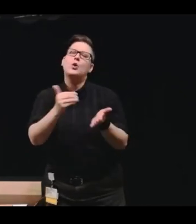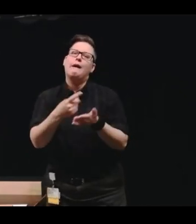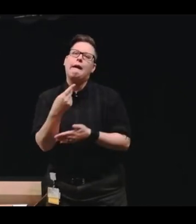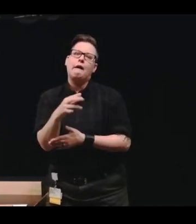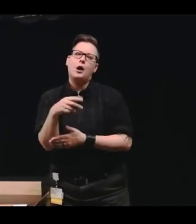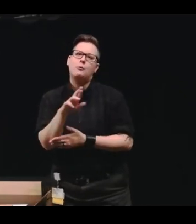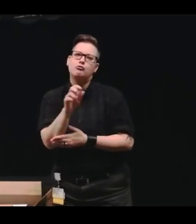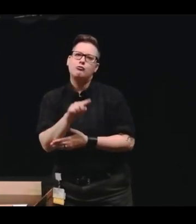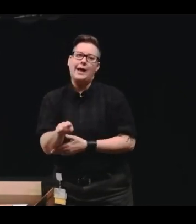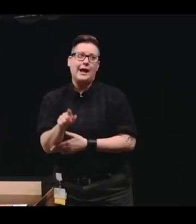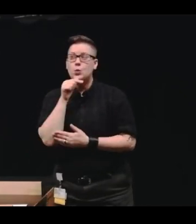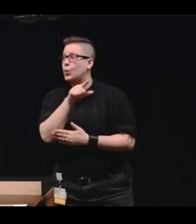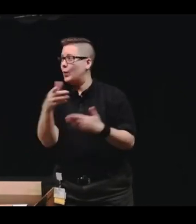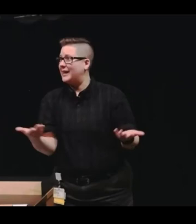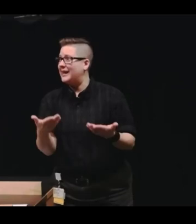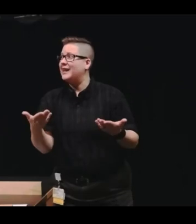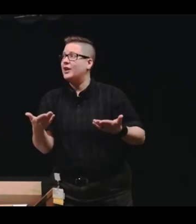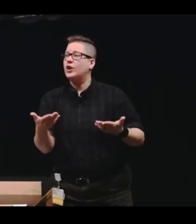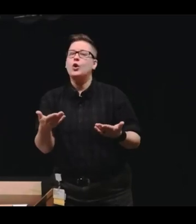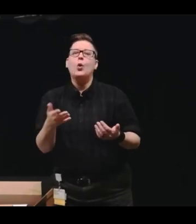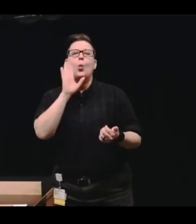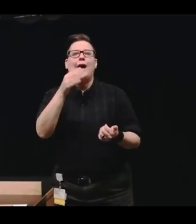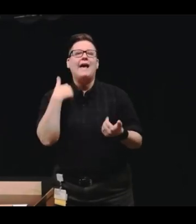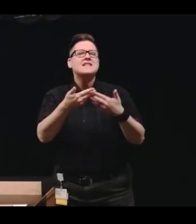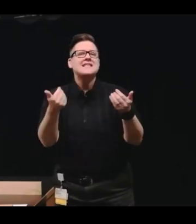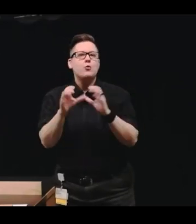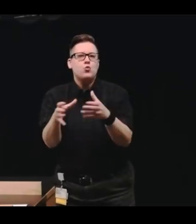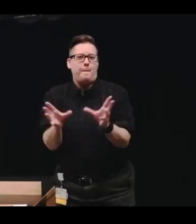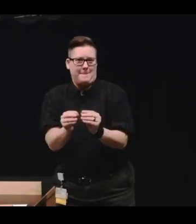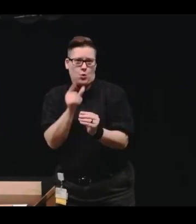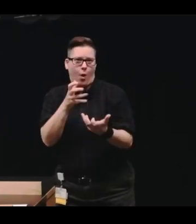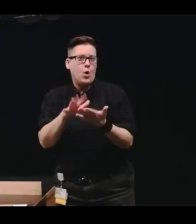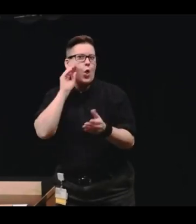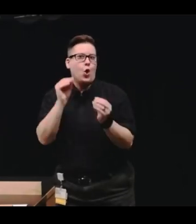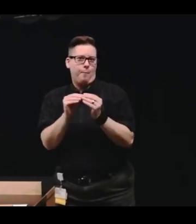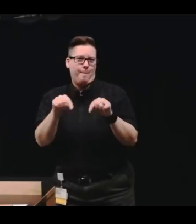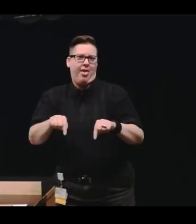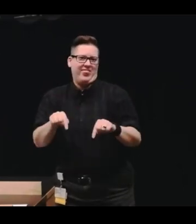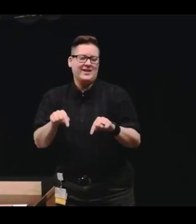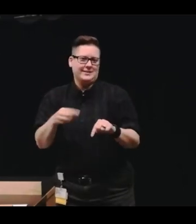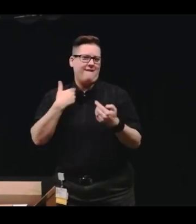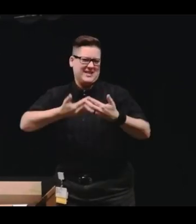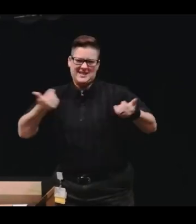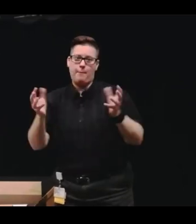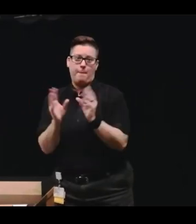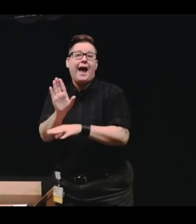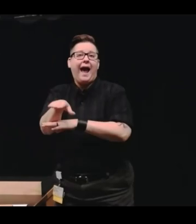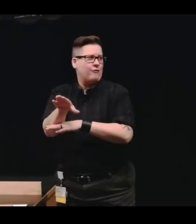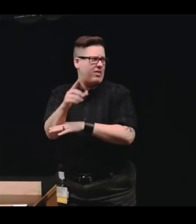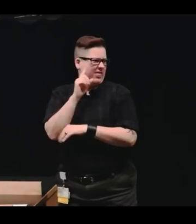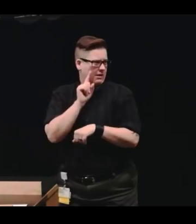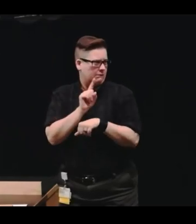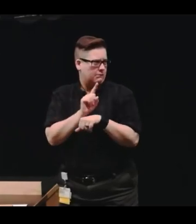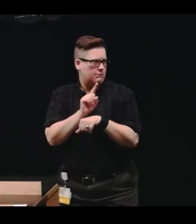And for those of you who are interested, we are having an offline group meeting for those who want to learn more and ask specific questions this afternoon. I think it's